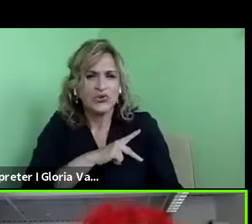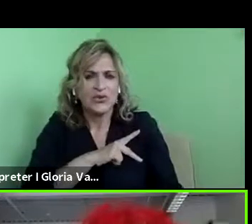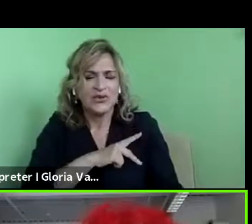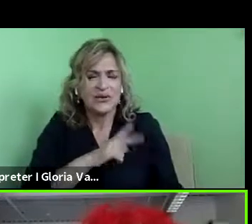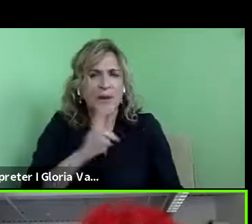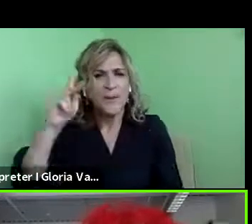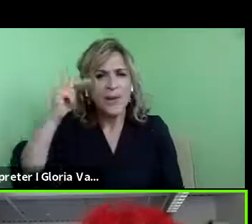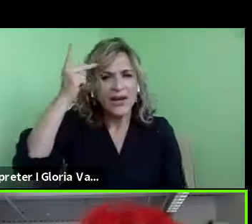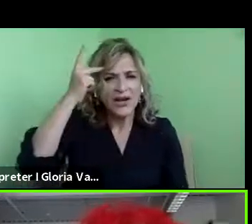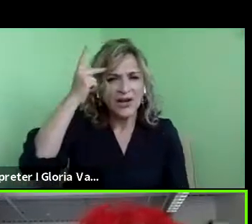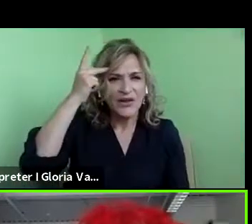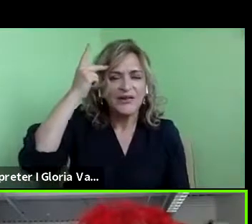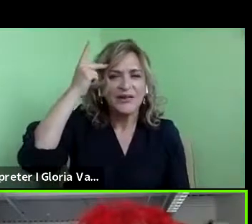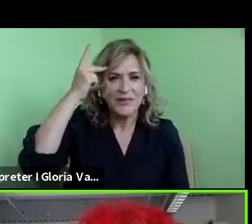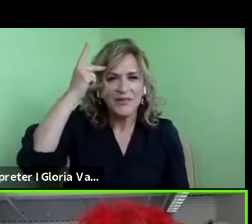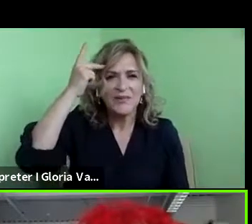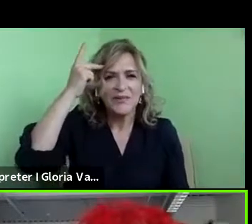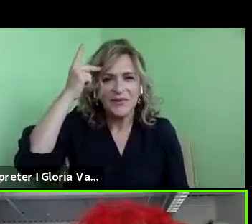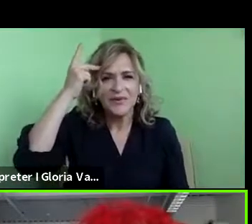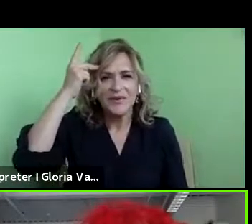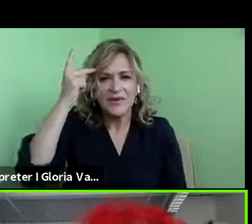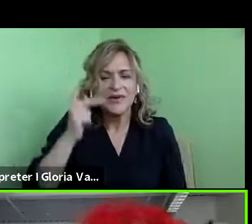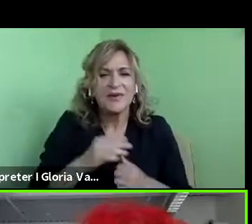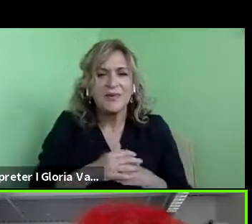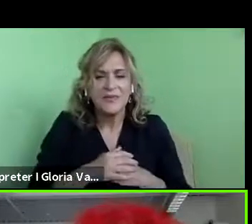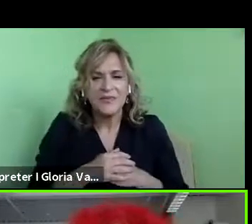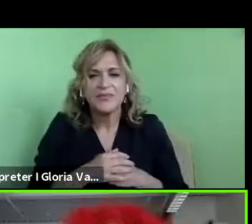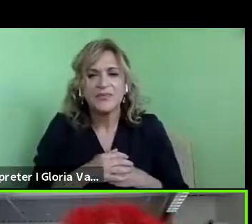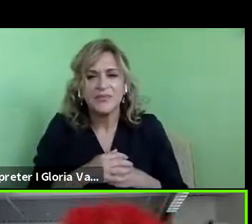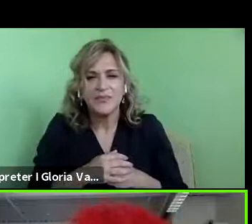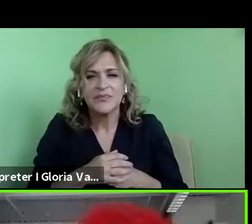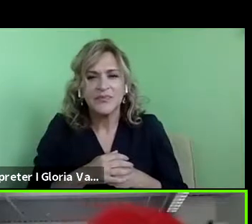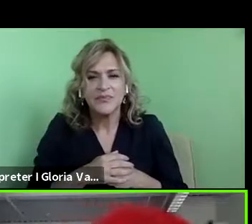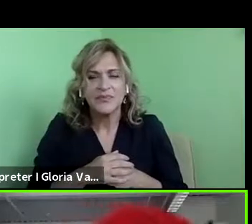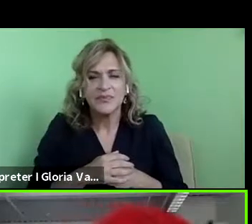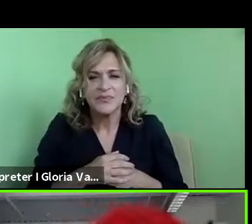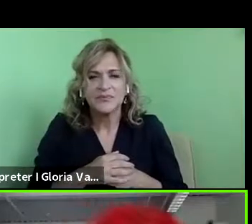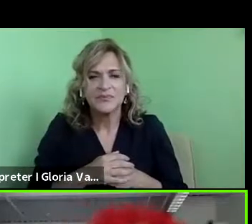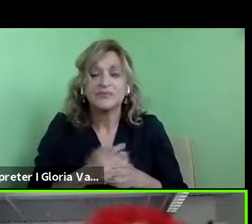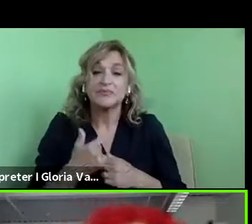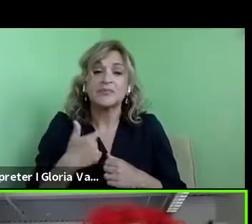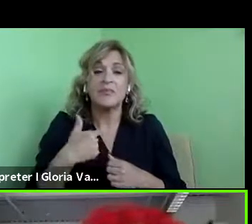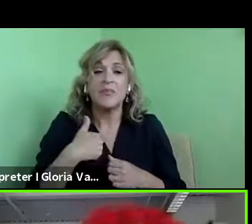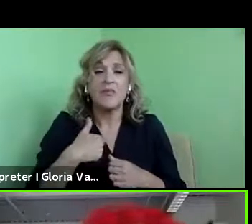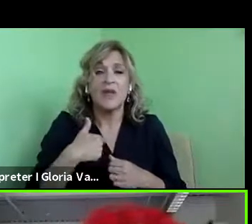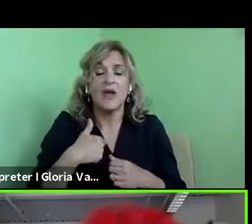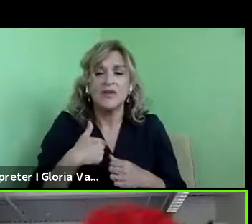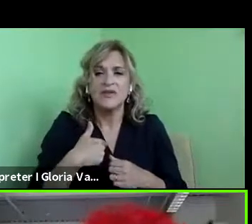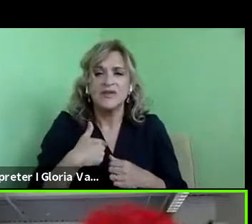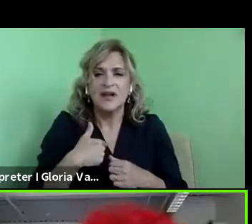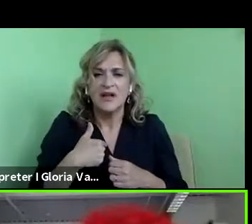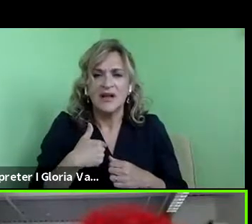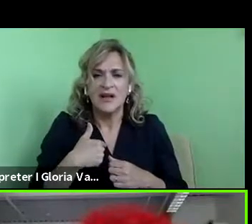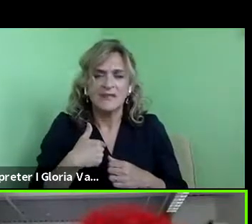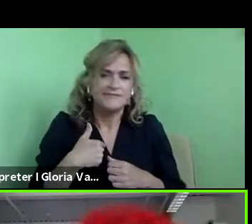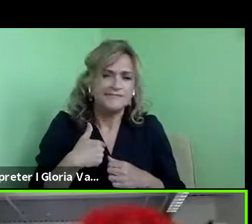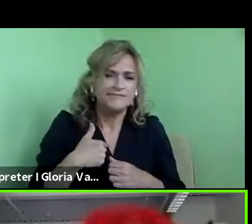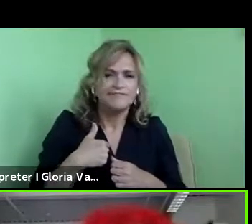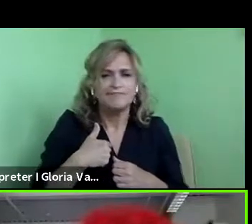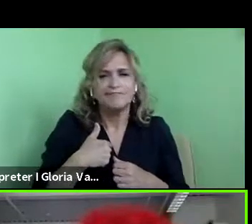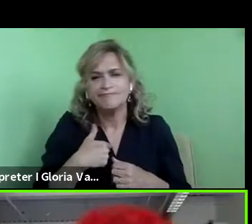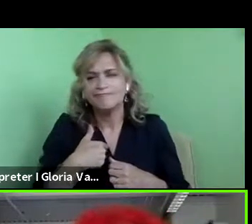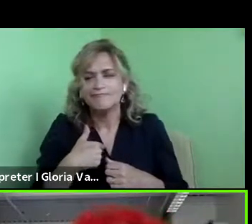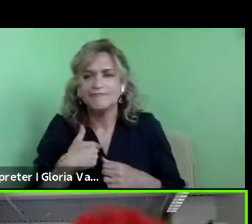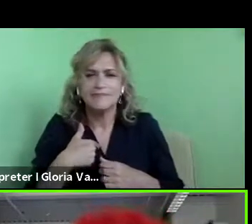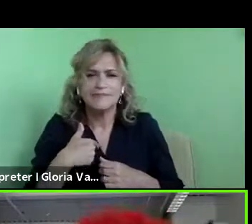just a little wraparound. I was loosely locking into the